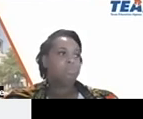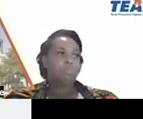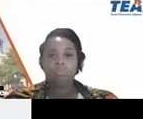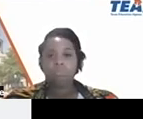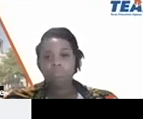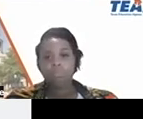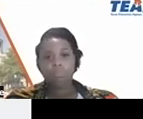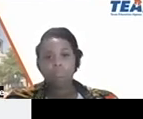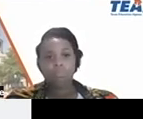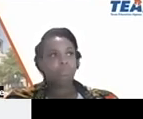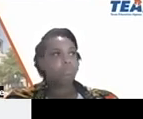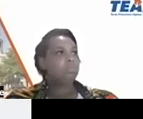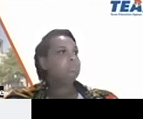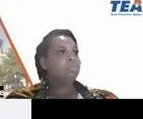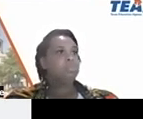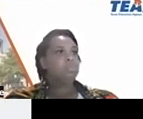yeah.